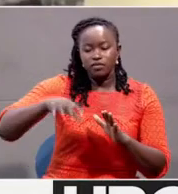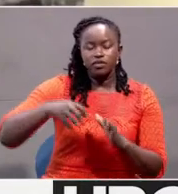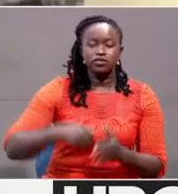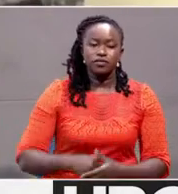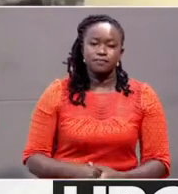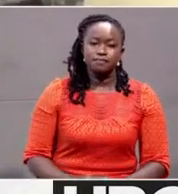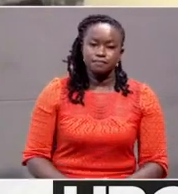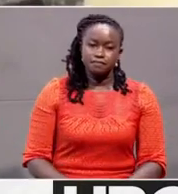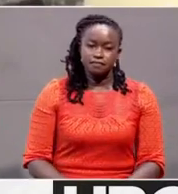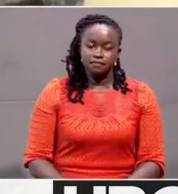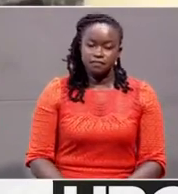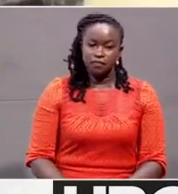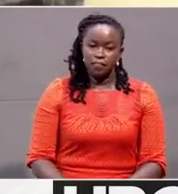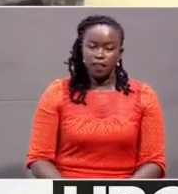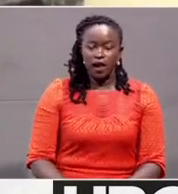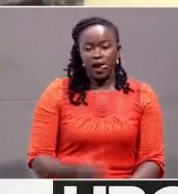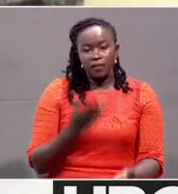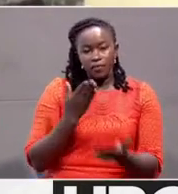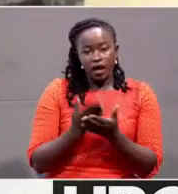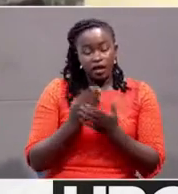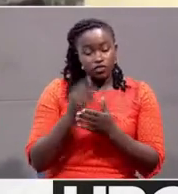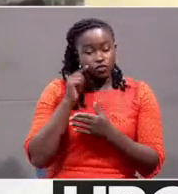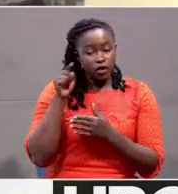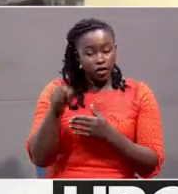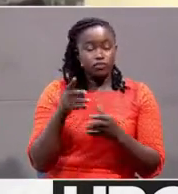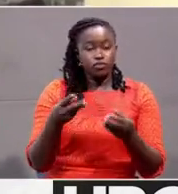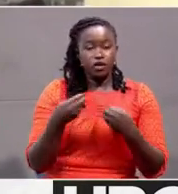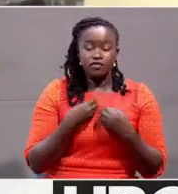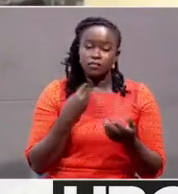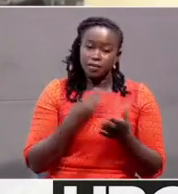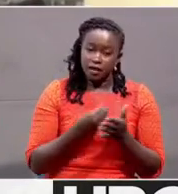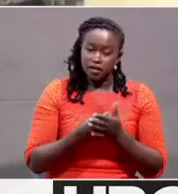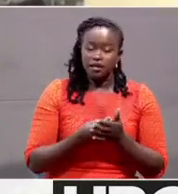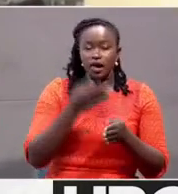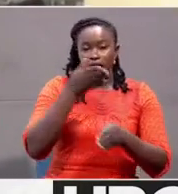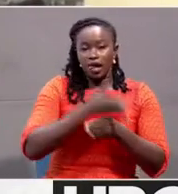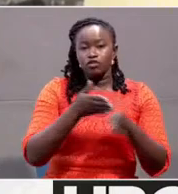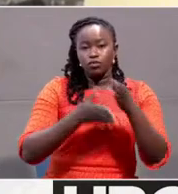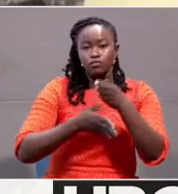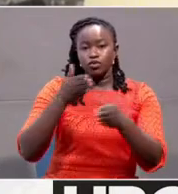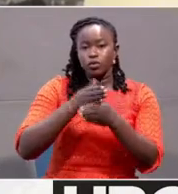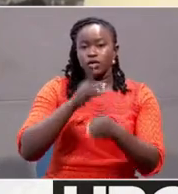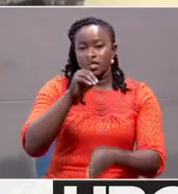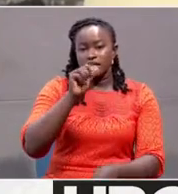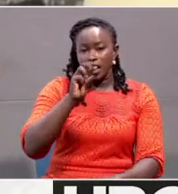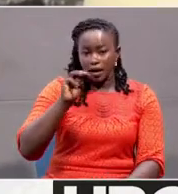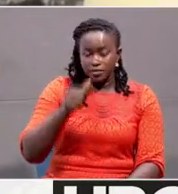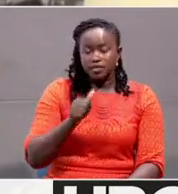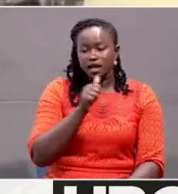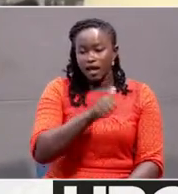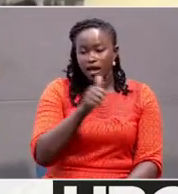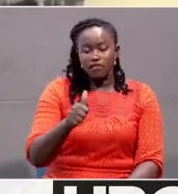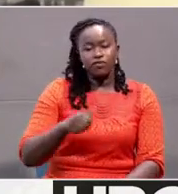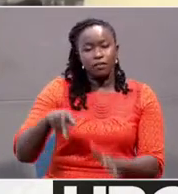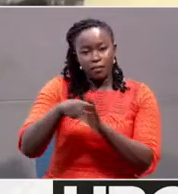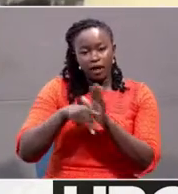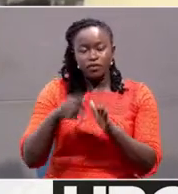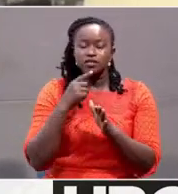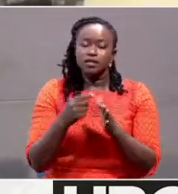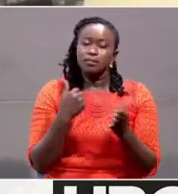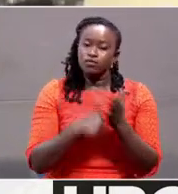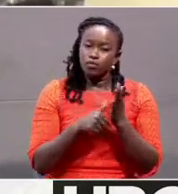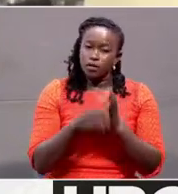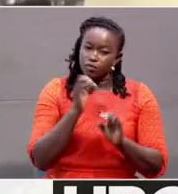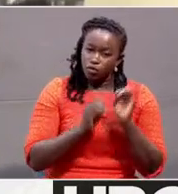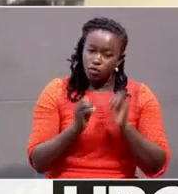I asked for him to give me money to construct valley dams in every parish. He said that is no problem.